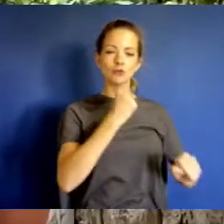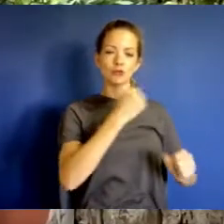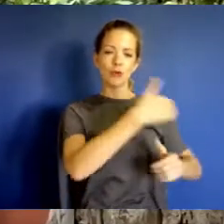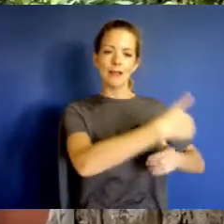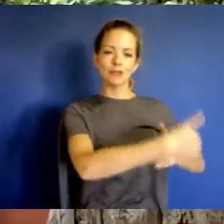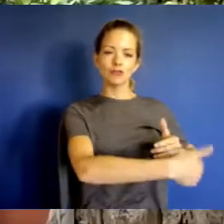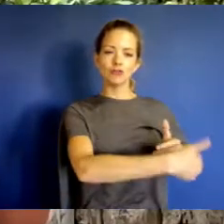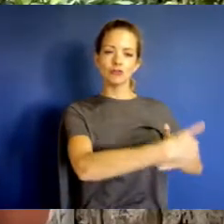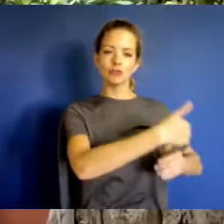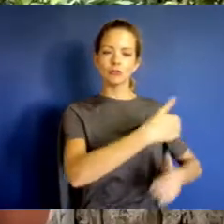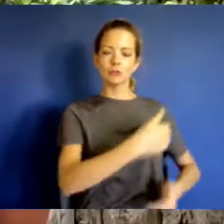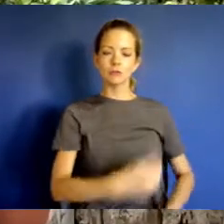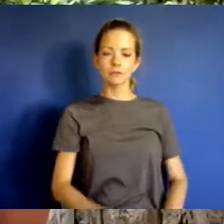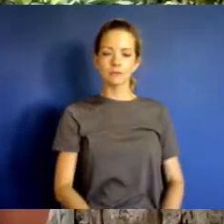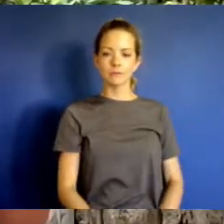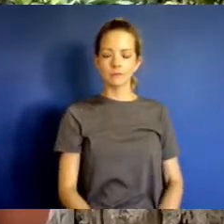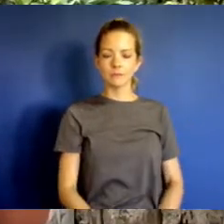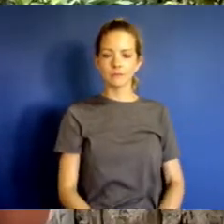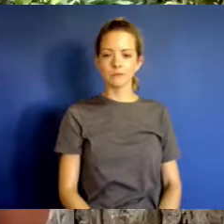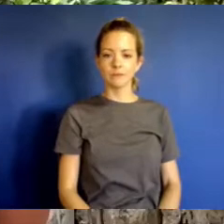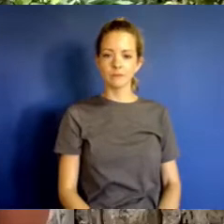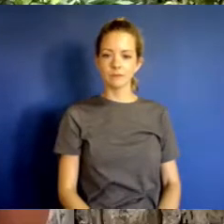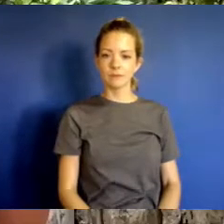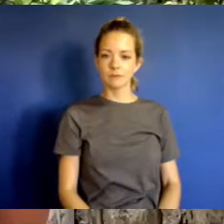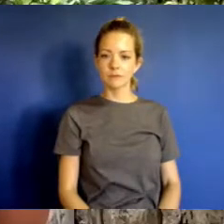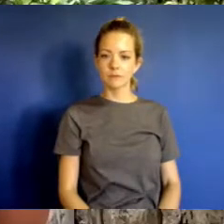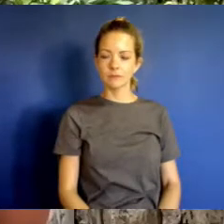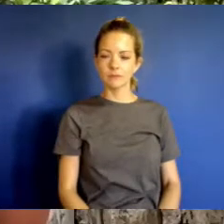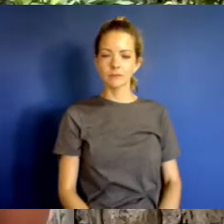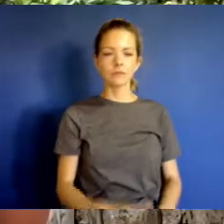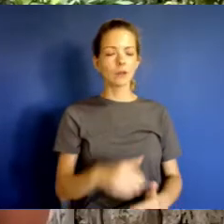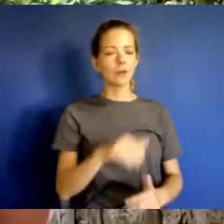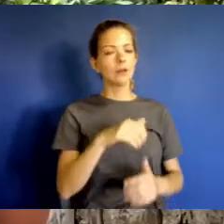Start your long breath. So a nice long inhale.